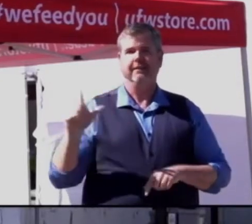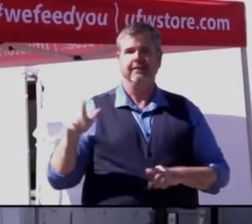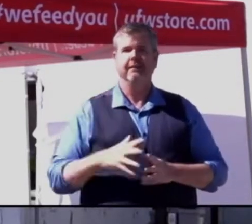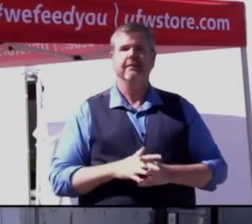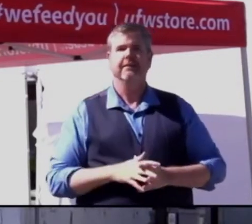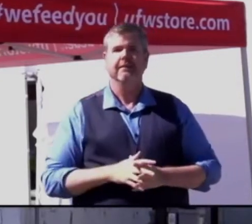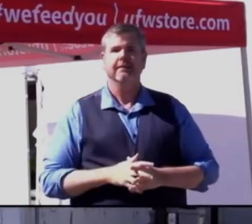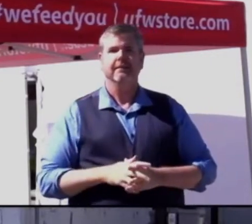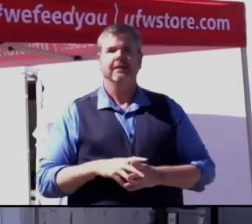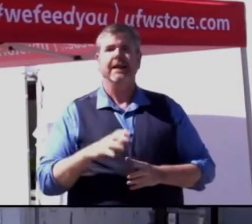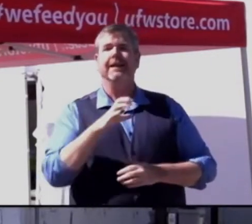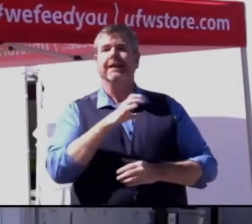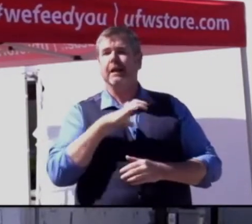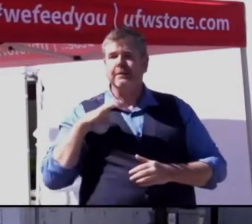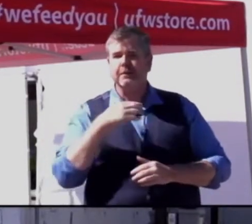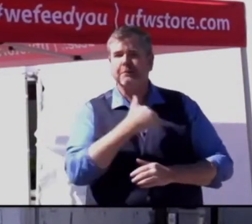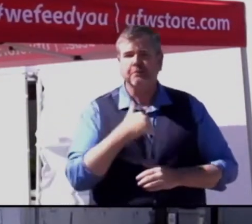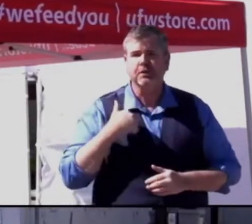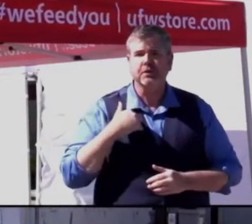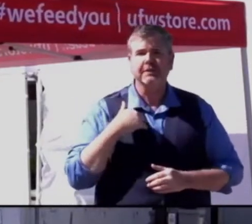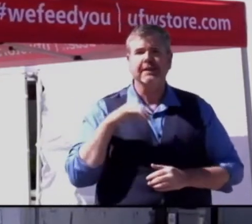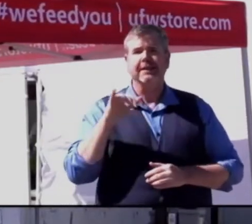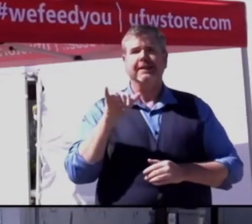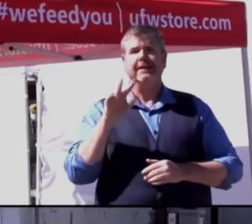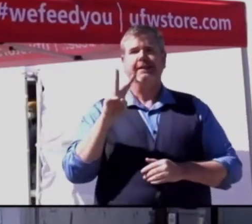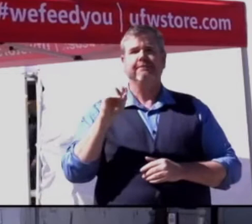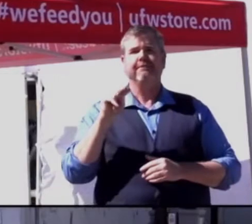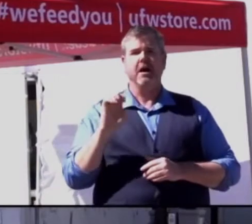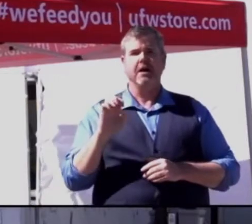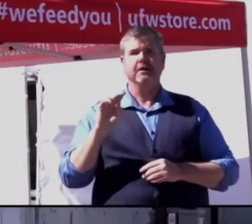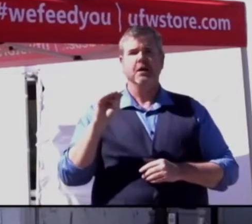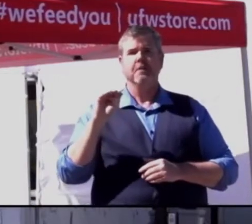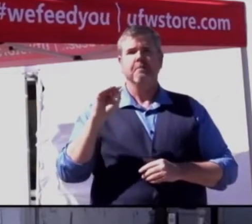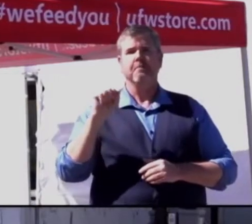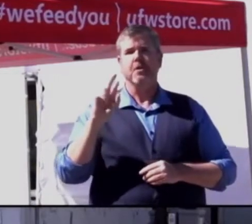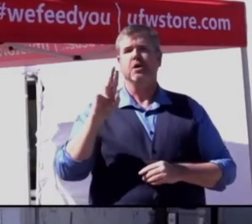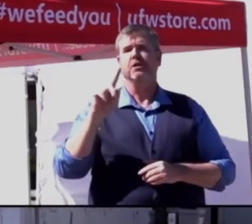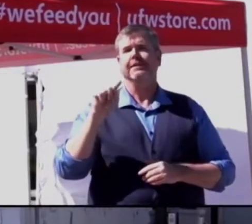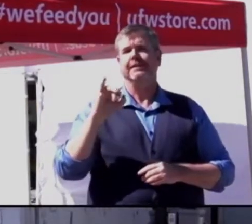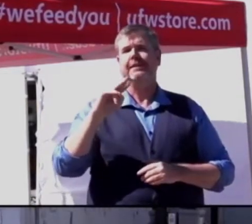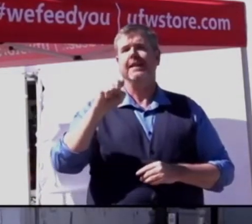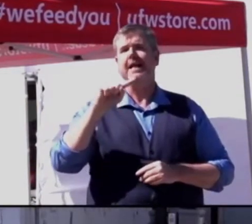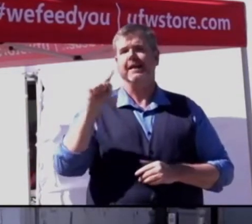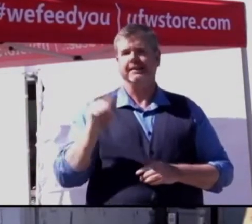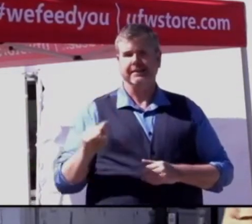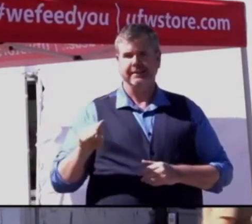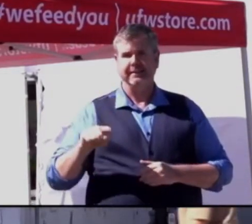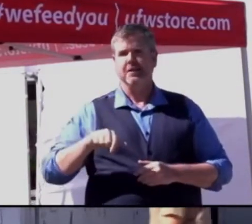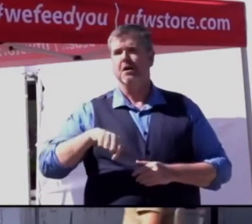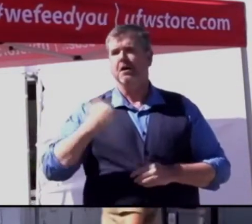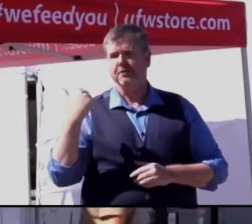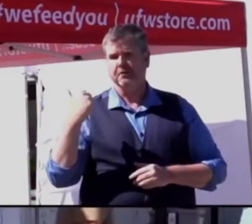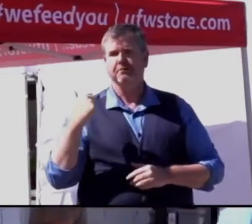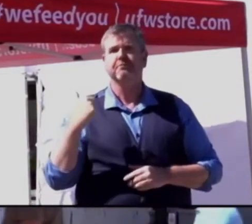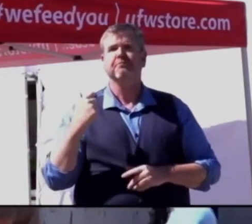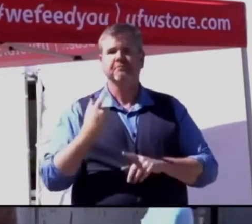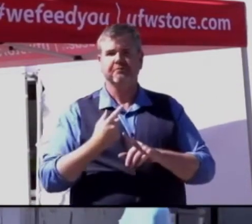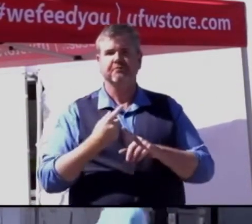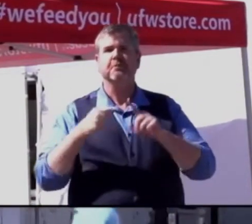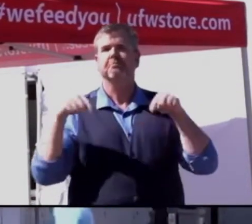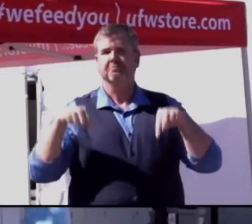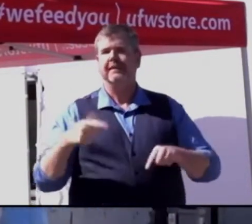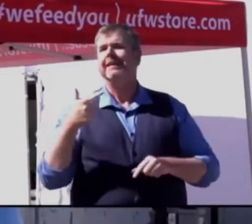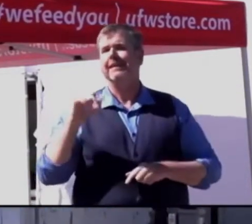Martinez Beltran, thank you so much. Councilmember Rebecca Armendariz from Gilroy. We're going to be in Gilroy